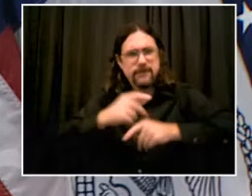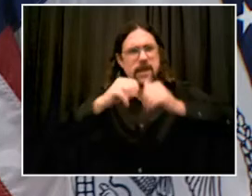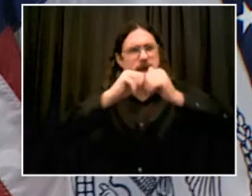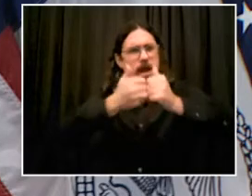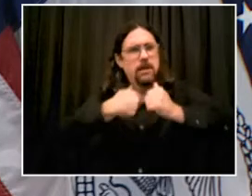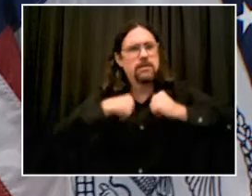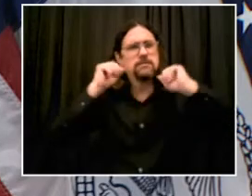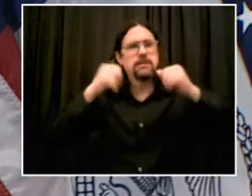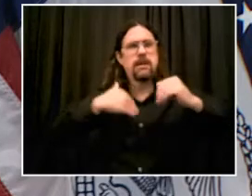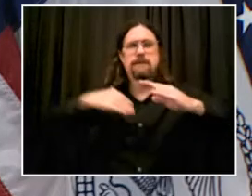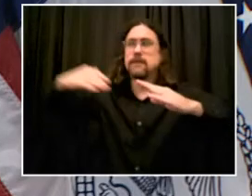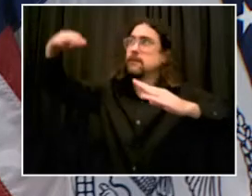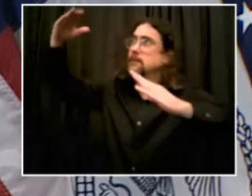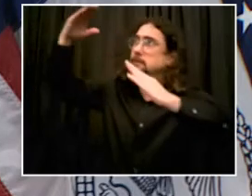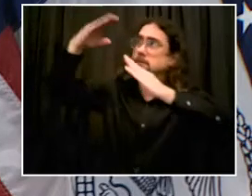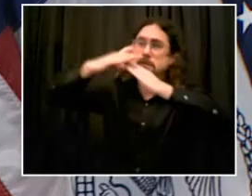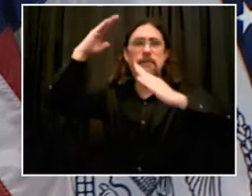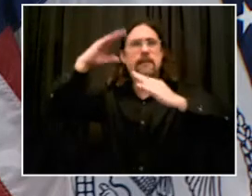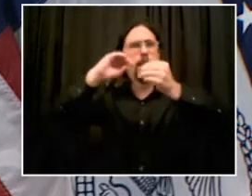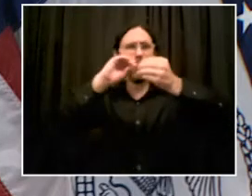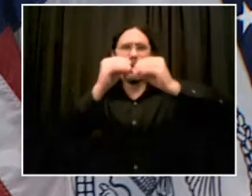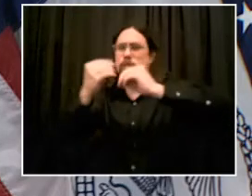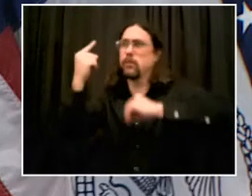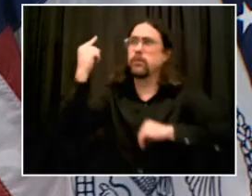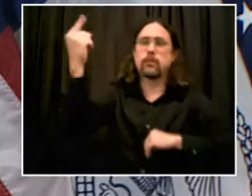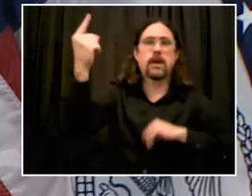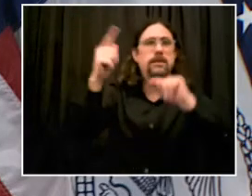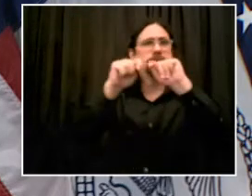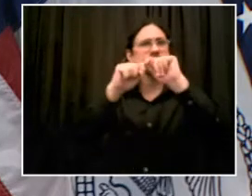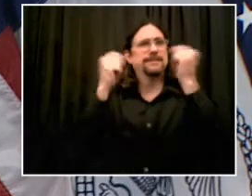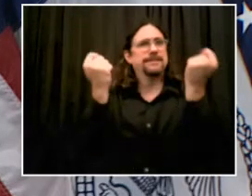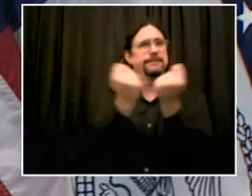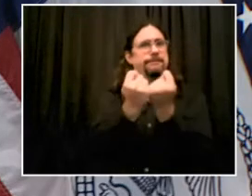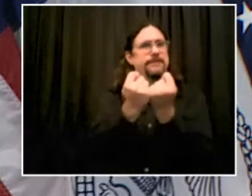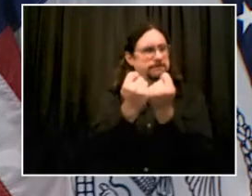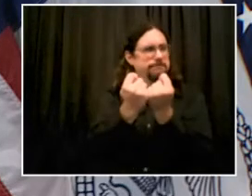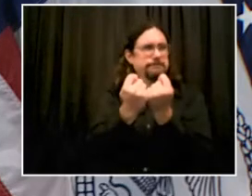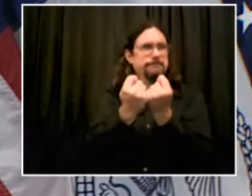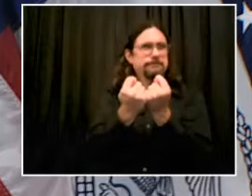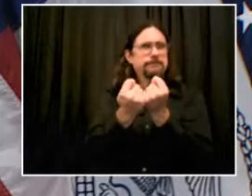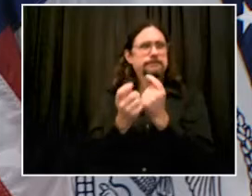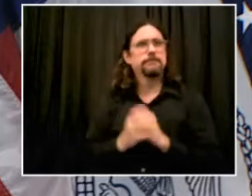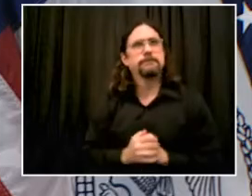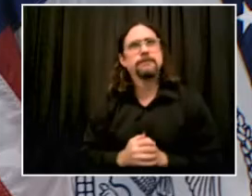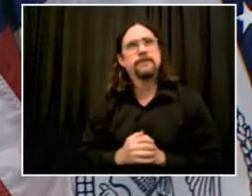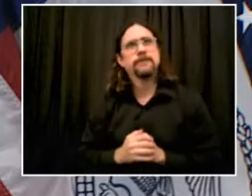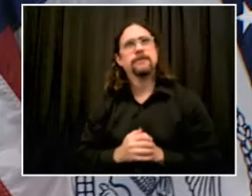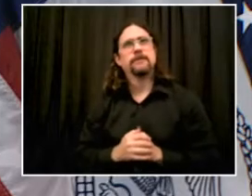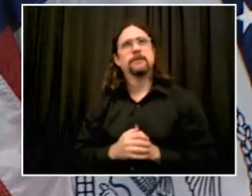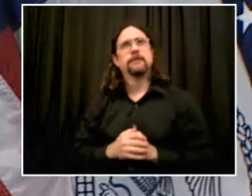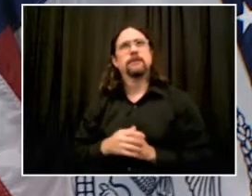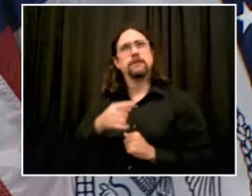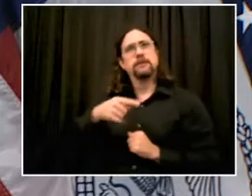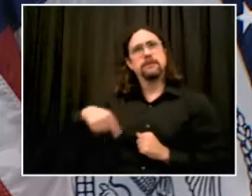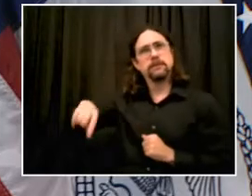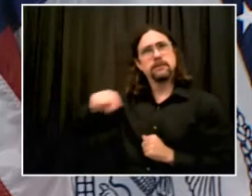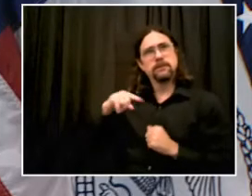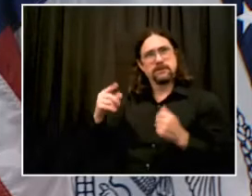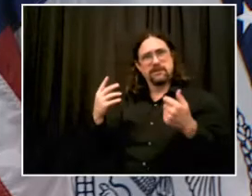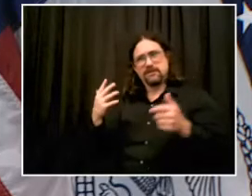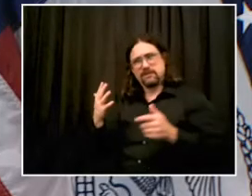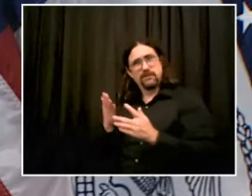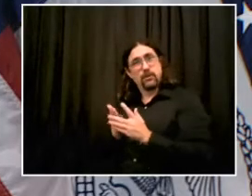3, 4, or phases 1 through 2, 3, 4. We had gotten our city to one of the lowest infection levels in the entire